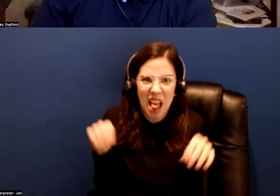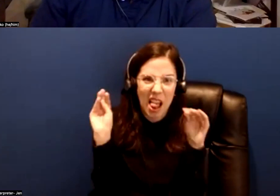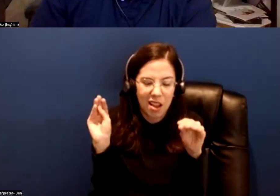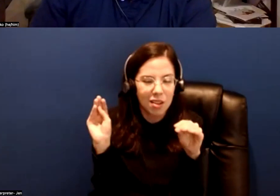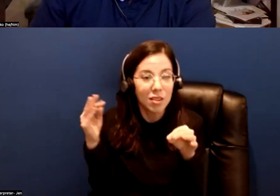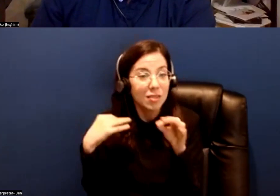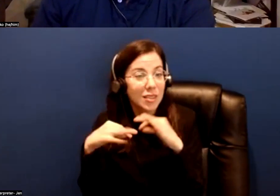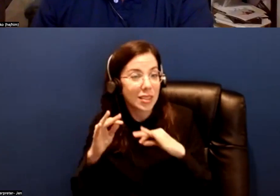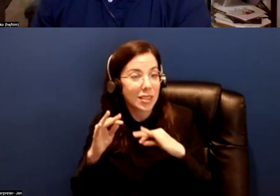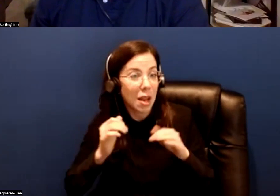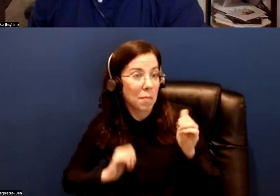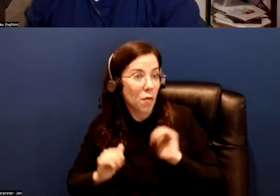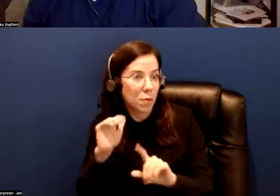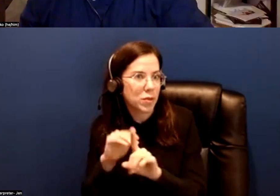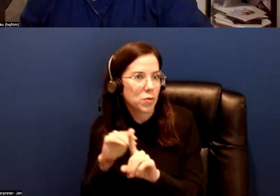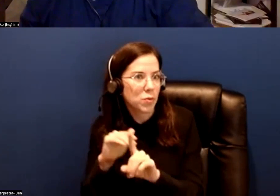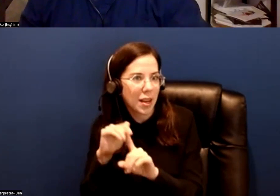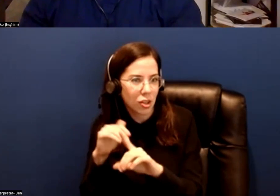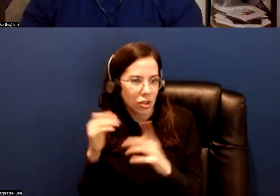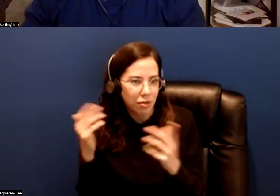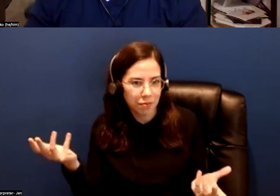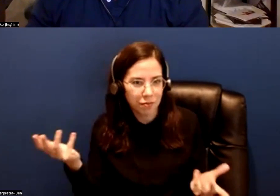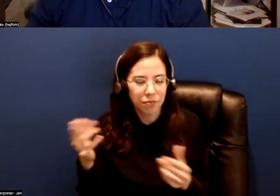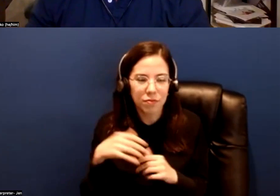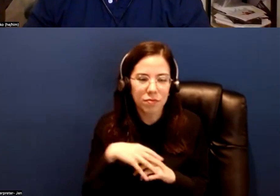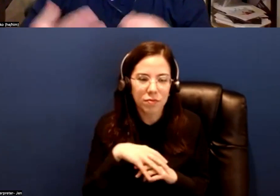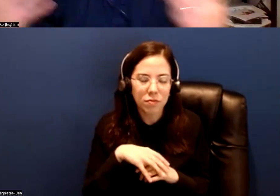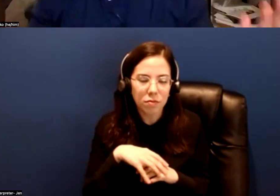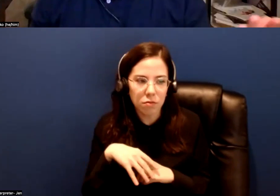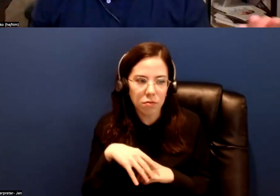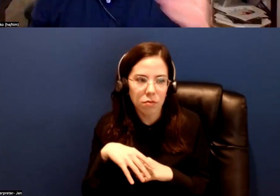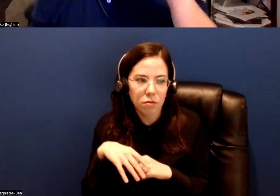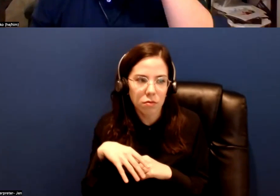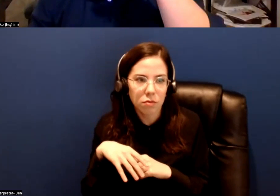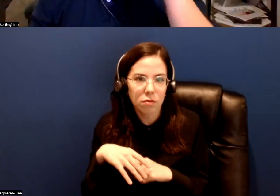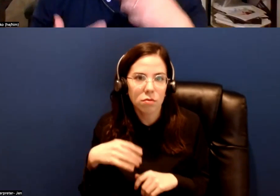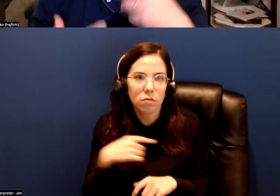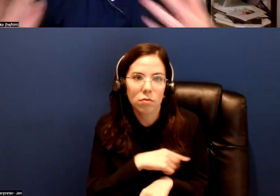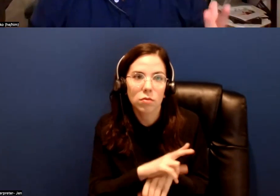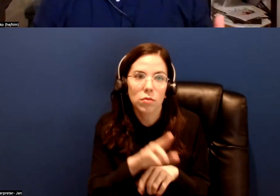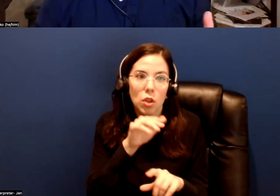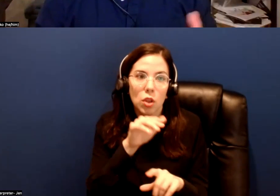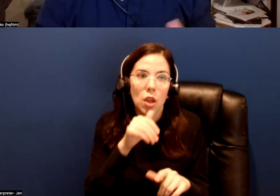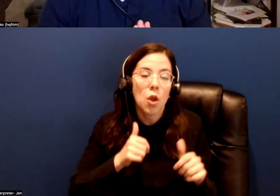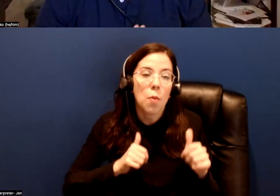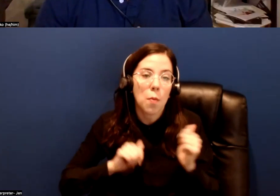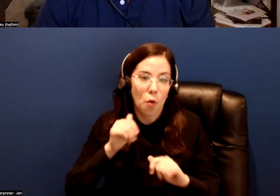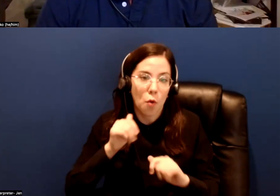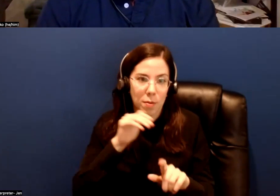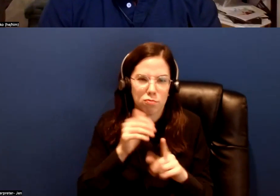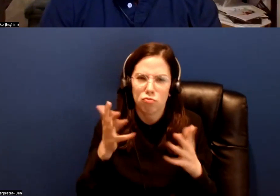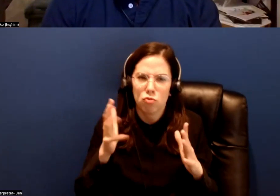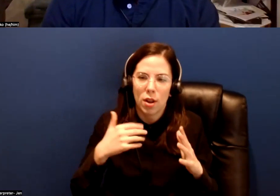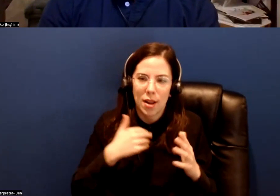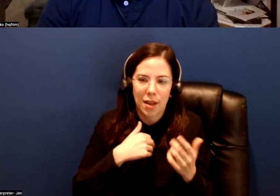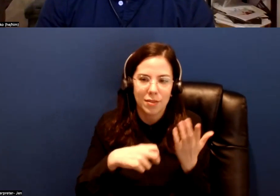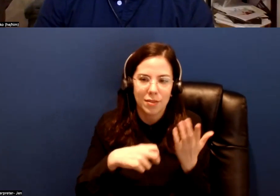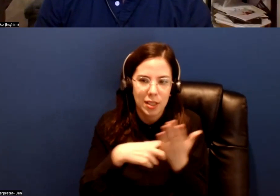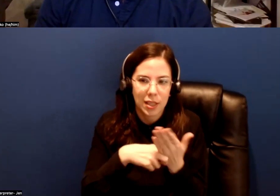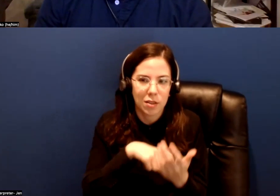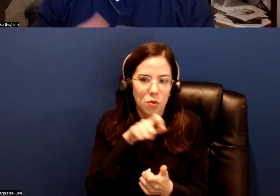performance reminder tool, and we were using that for performance reminders for people who already had tickets to certain